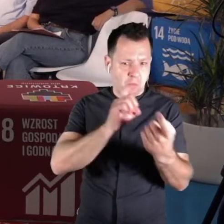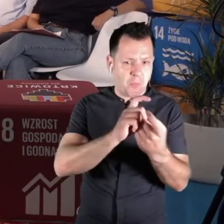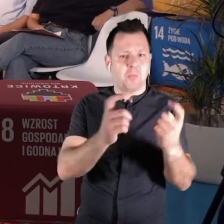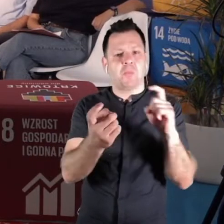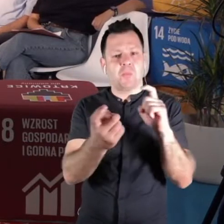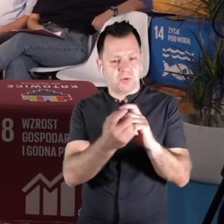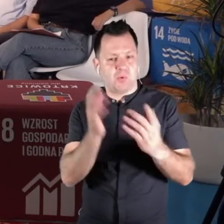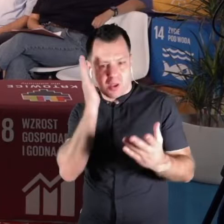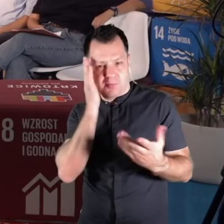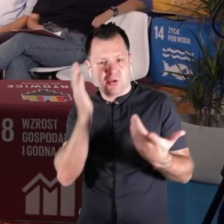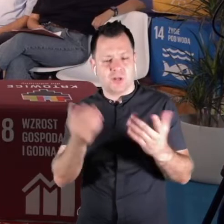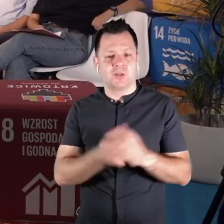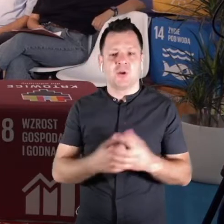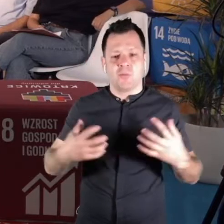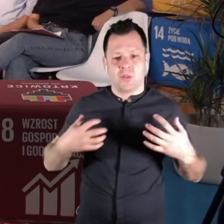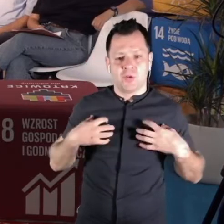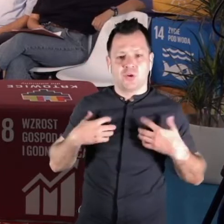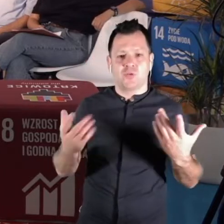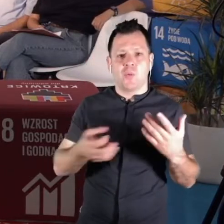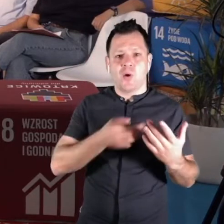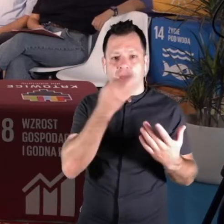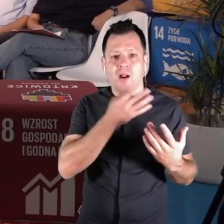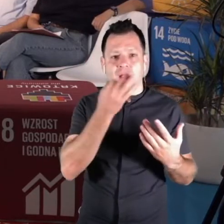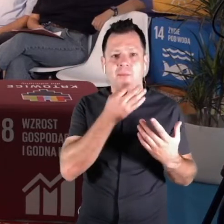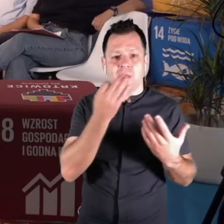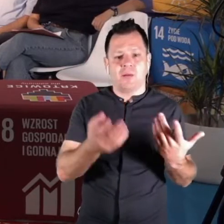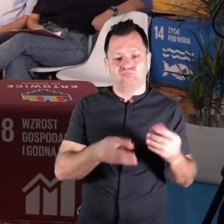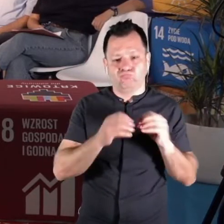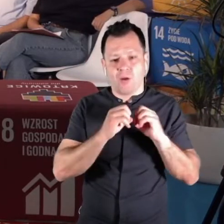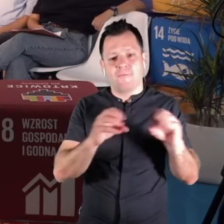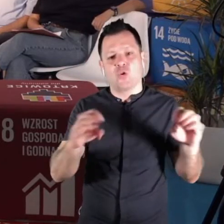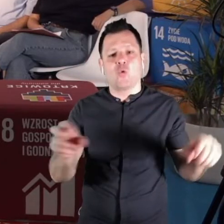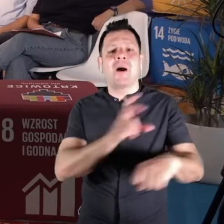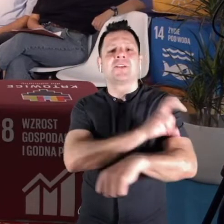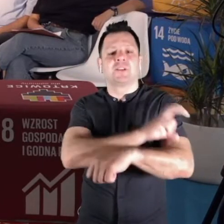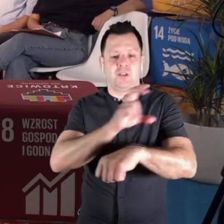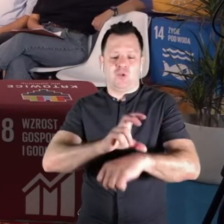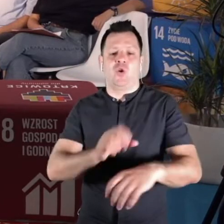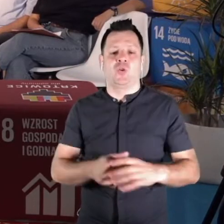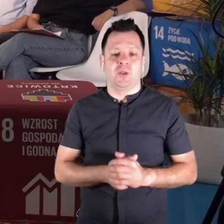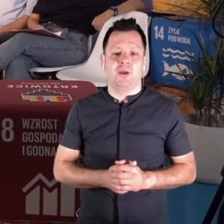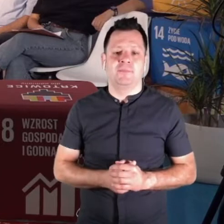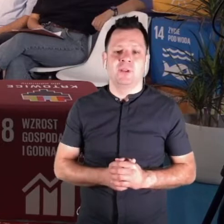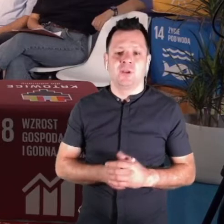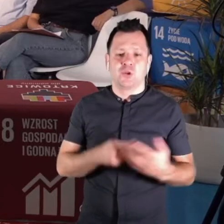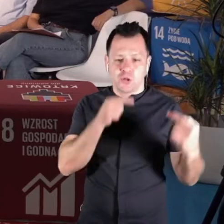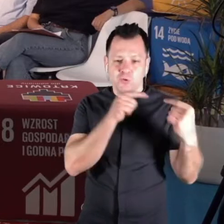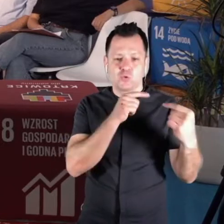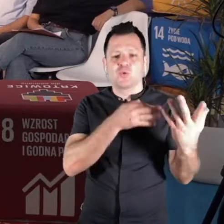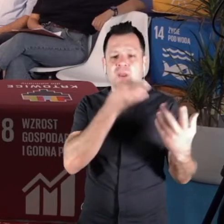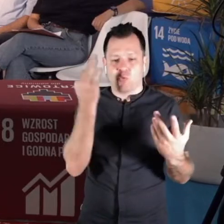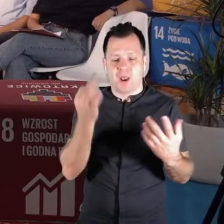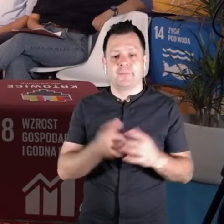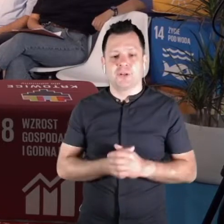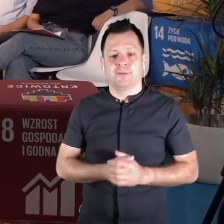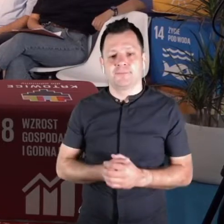the technology better and test it together to make this discussion better. Pandemic actually pushed us to think different and how to